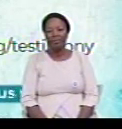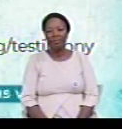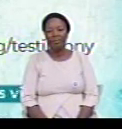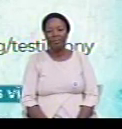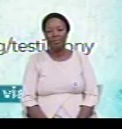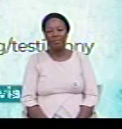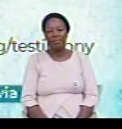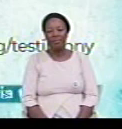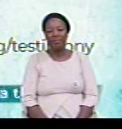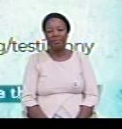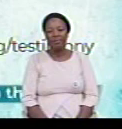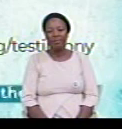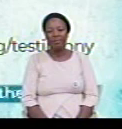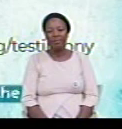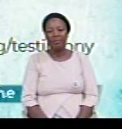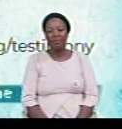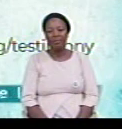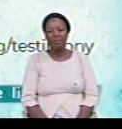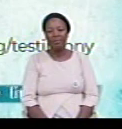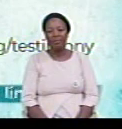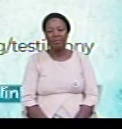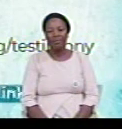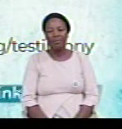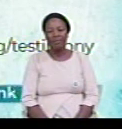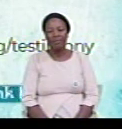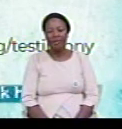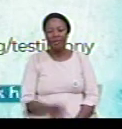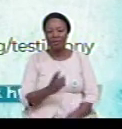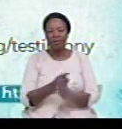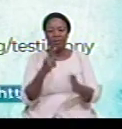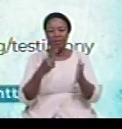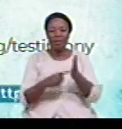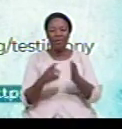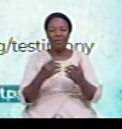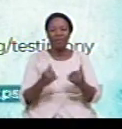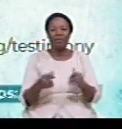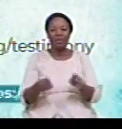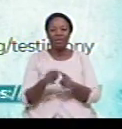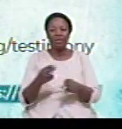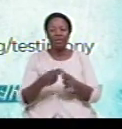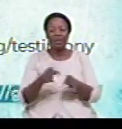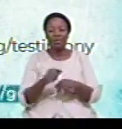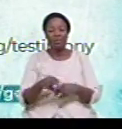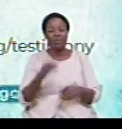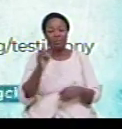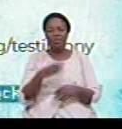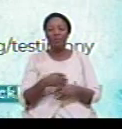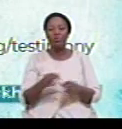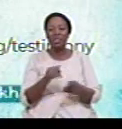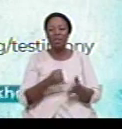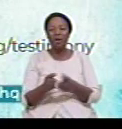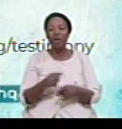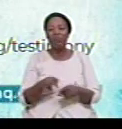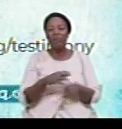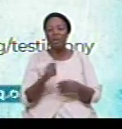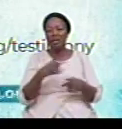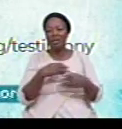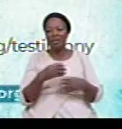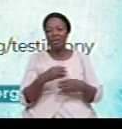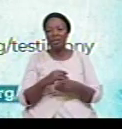And as soon as you observe that the Lord has perfected it, just shout